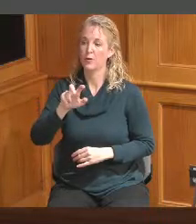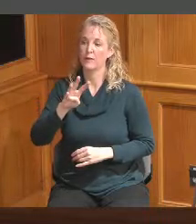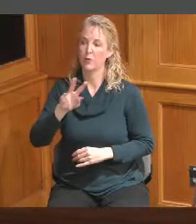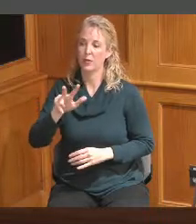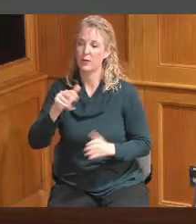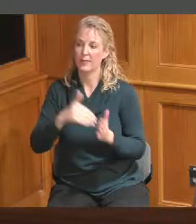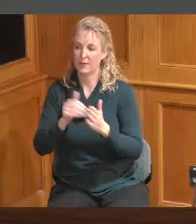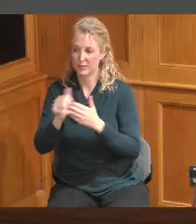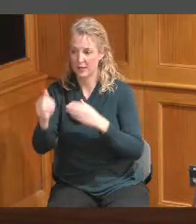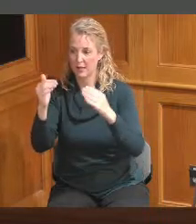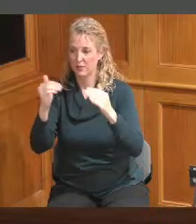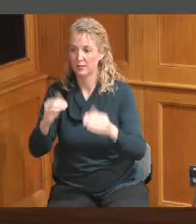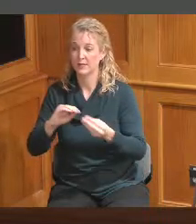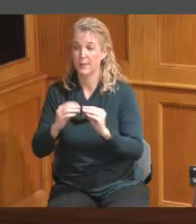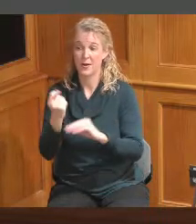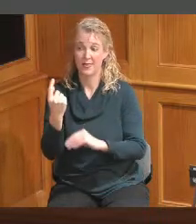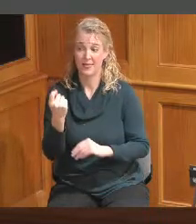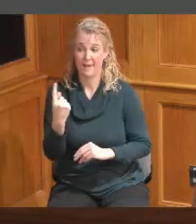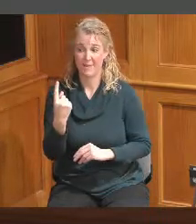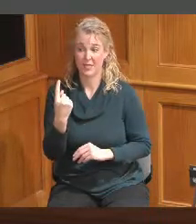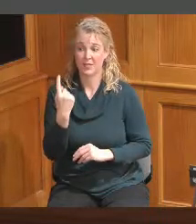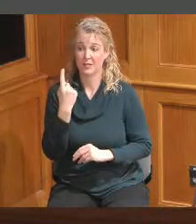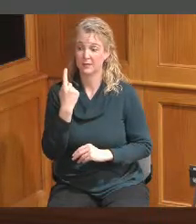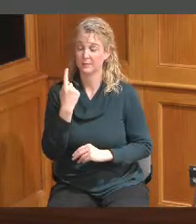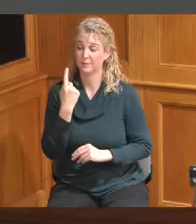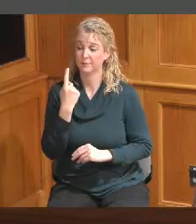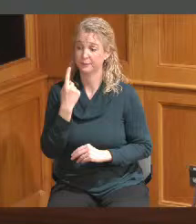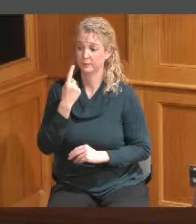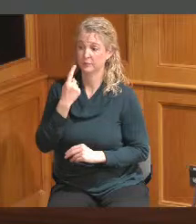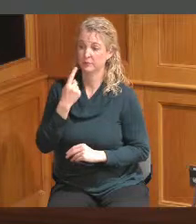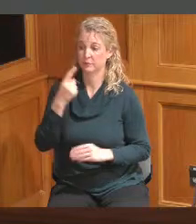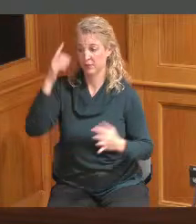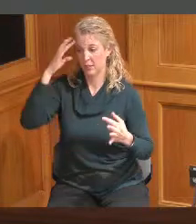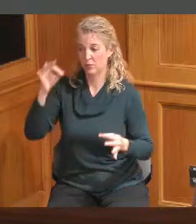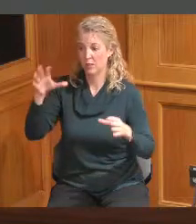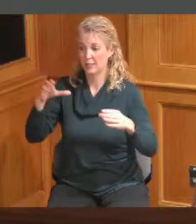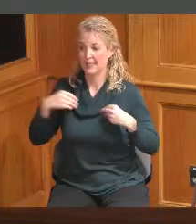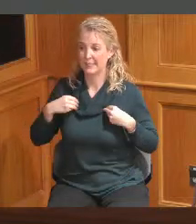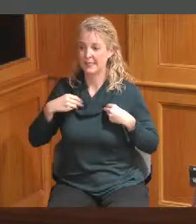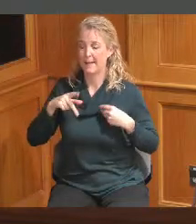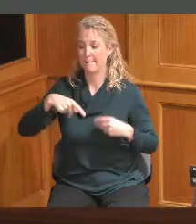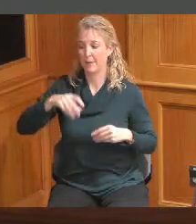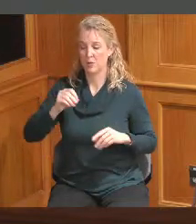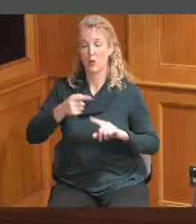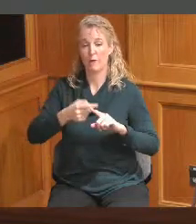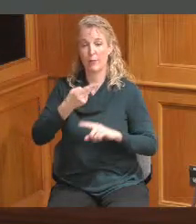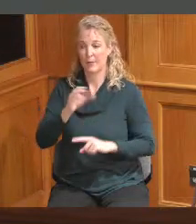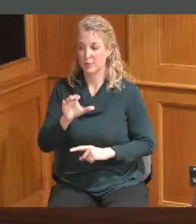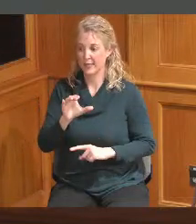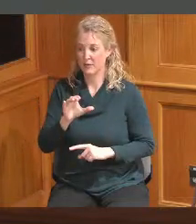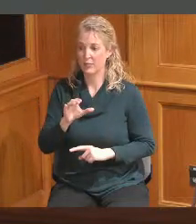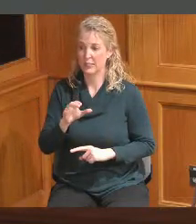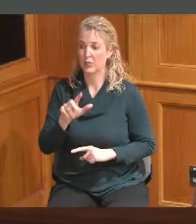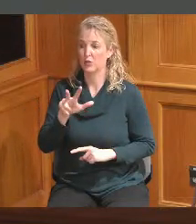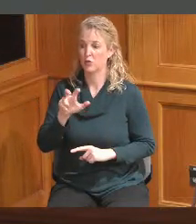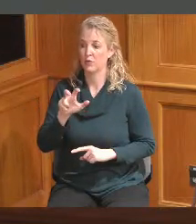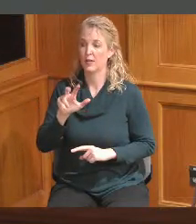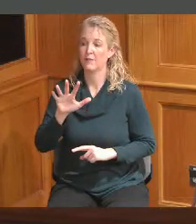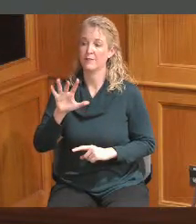$227,800. Item 11 is the resolution accepting purchase orders of Hamilton County,